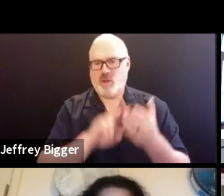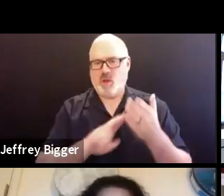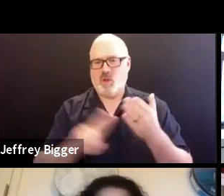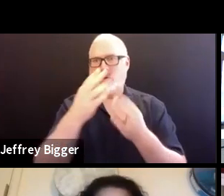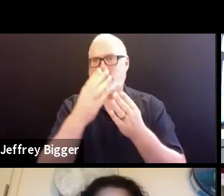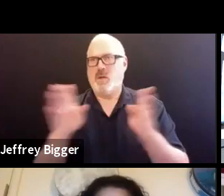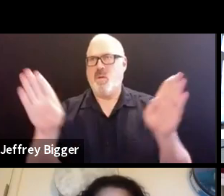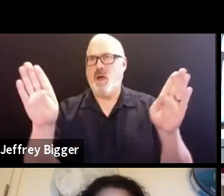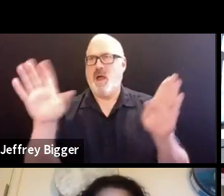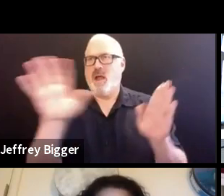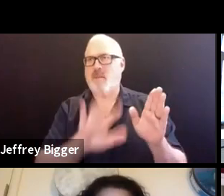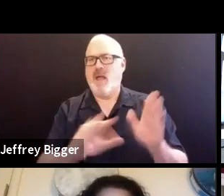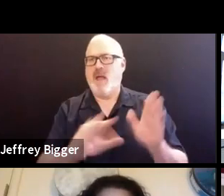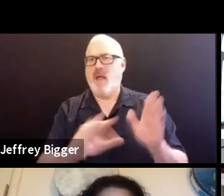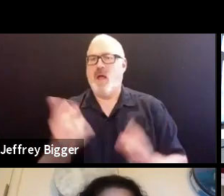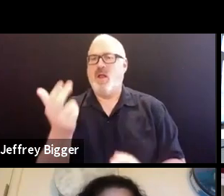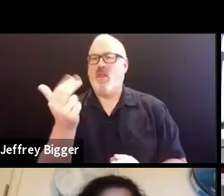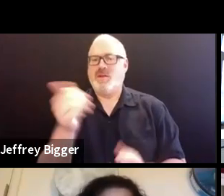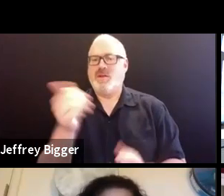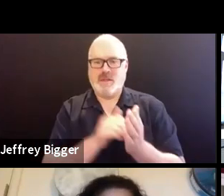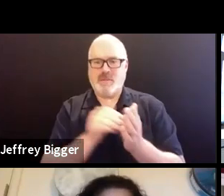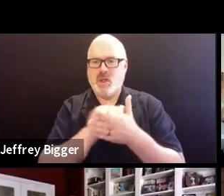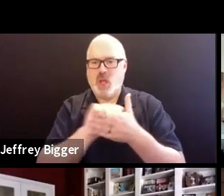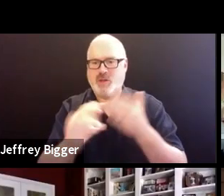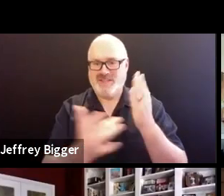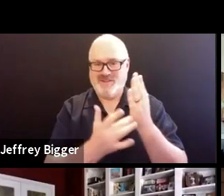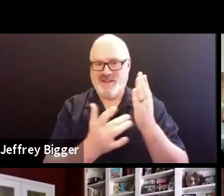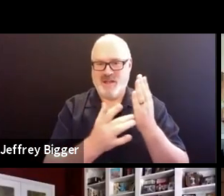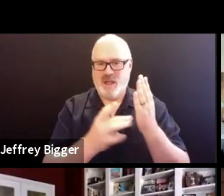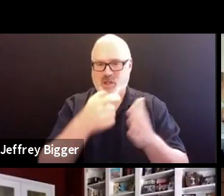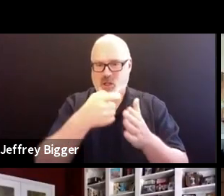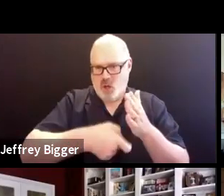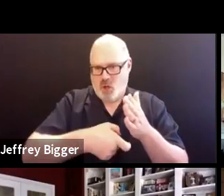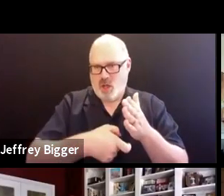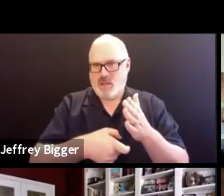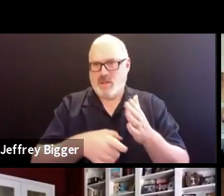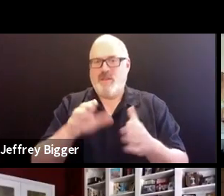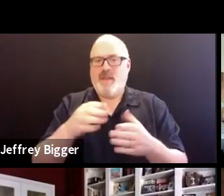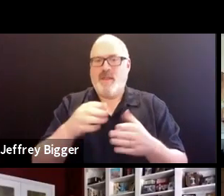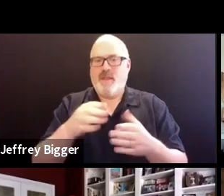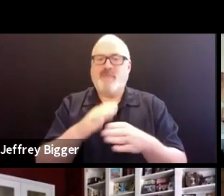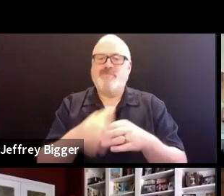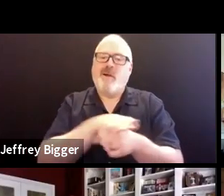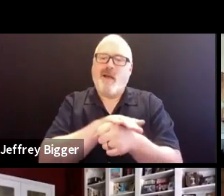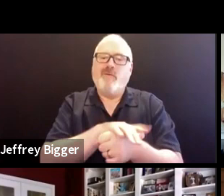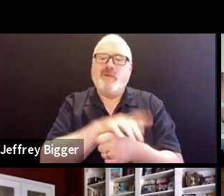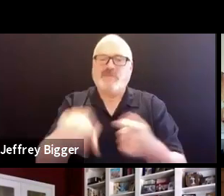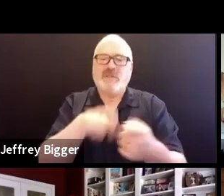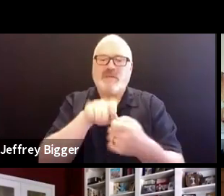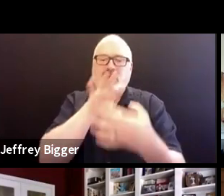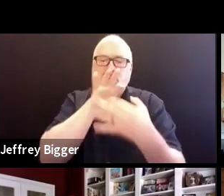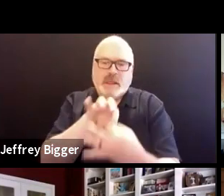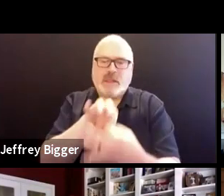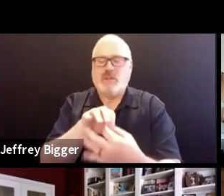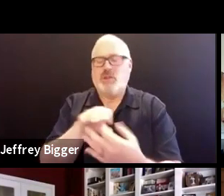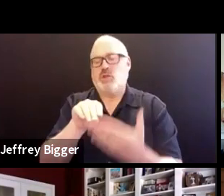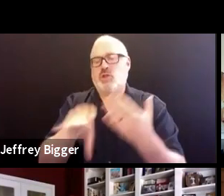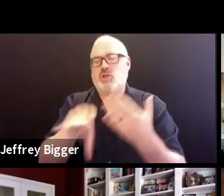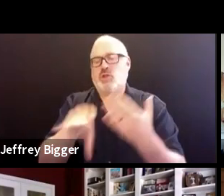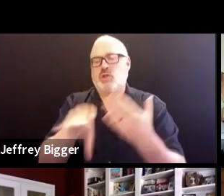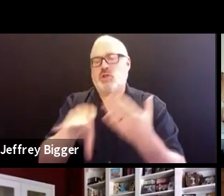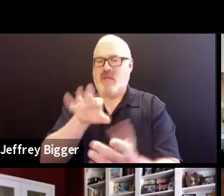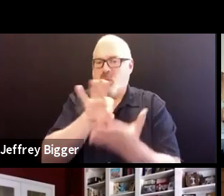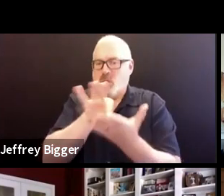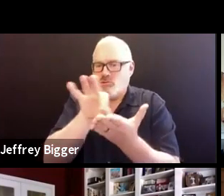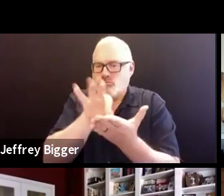there's about $13 million of technology costs. This covers certain things that are particularly related to students, and we track